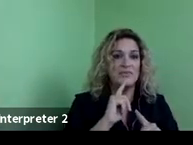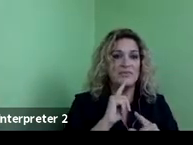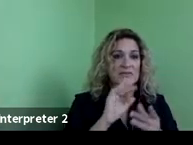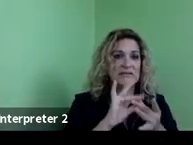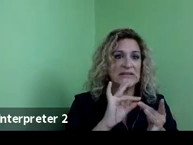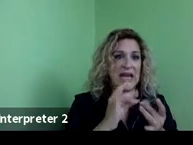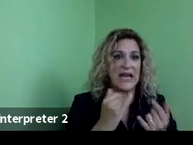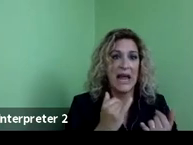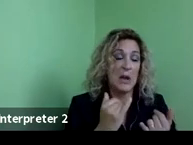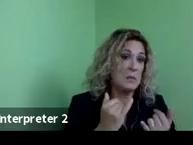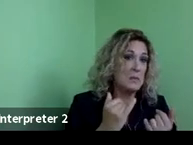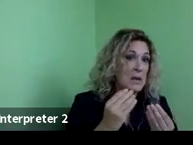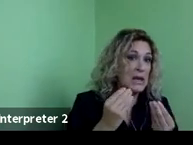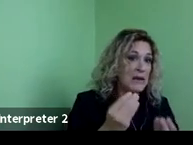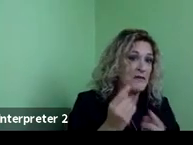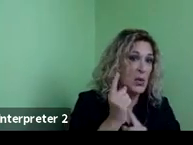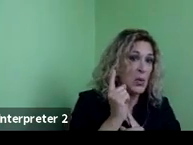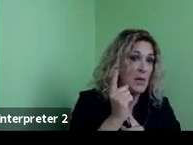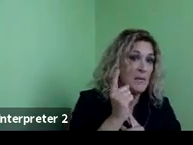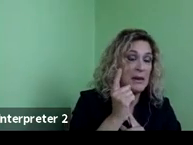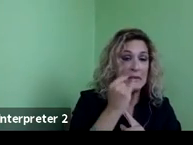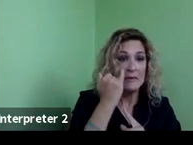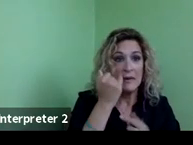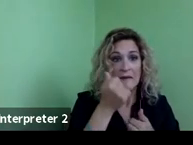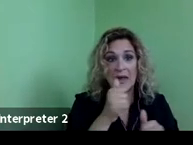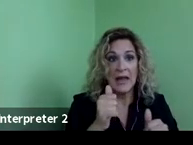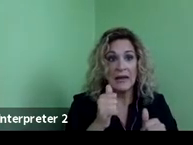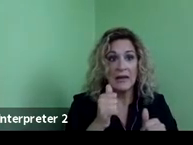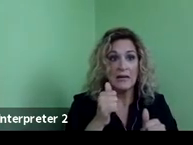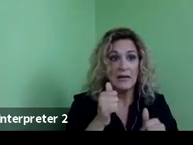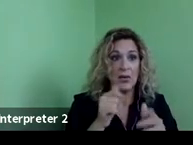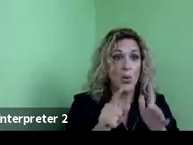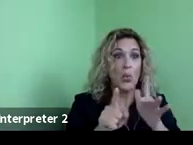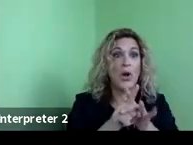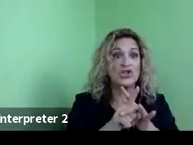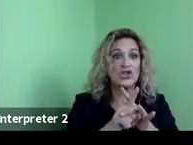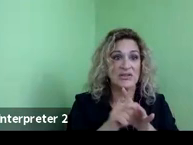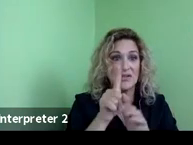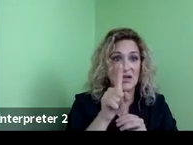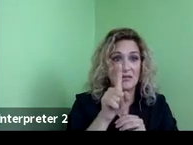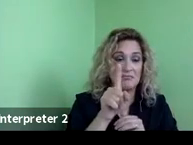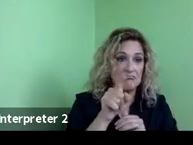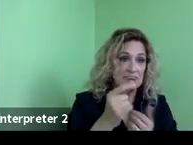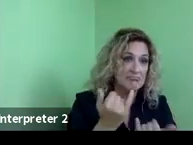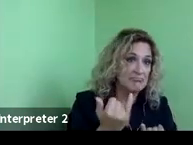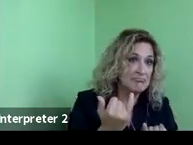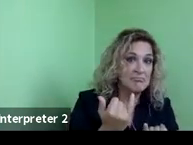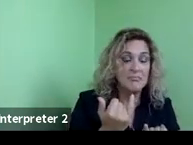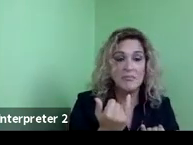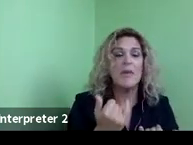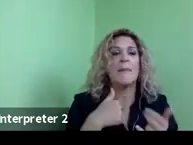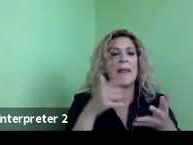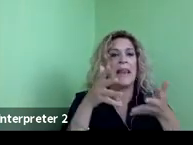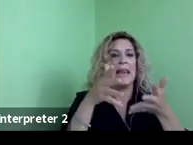we can give it another minute to see if any other questions come up. I'm going to also just put the contact